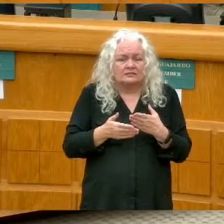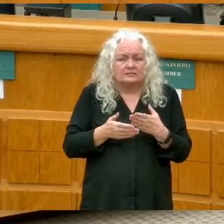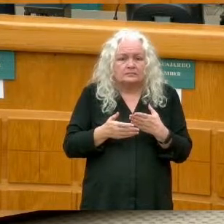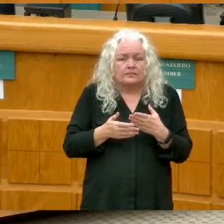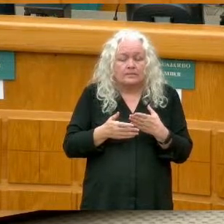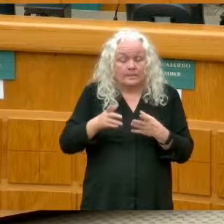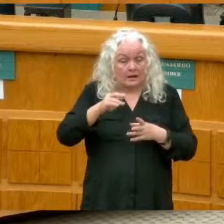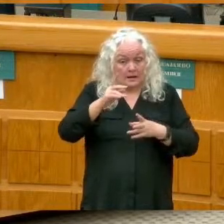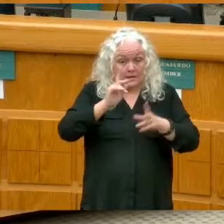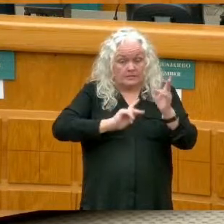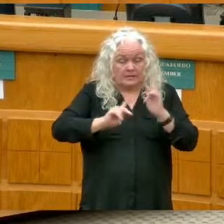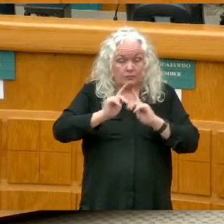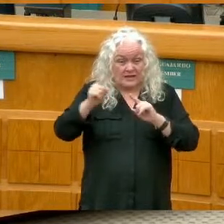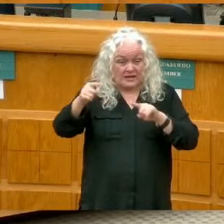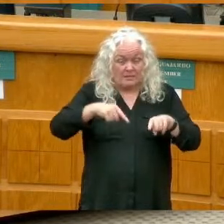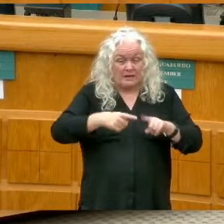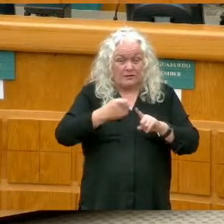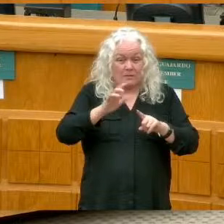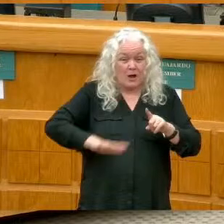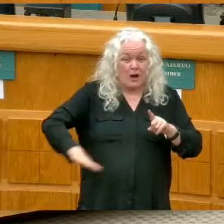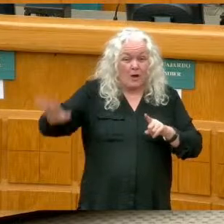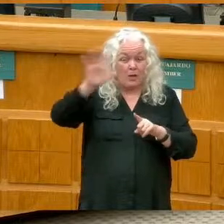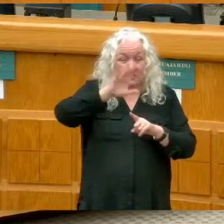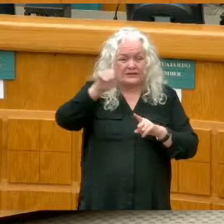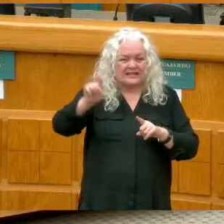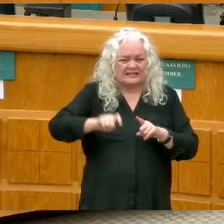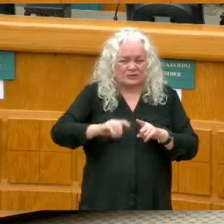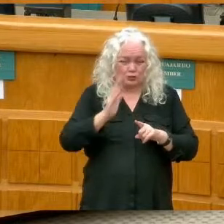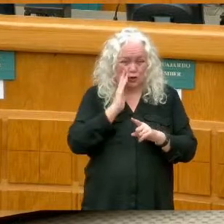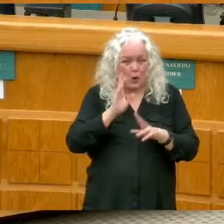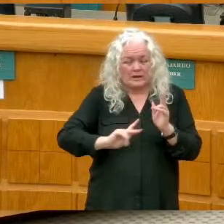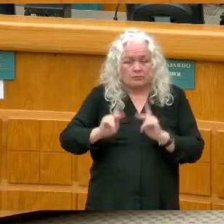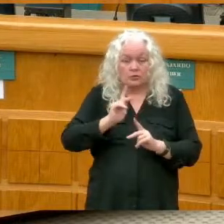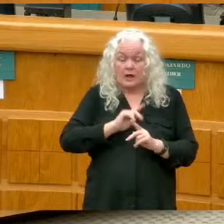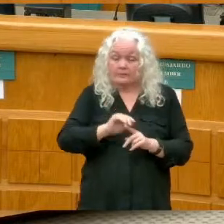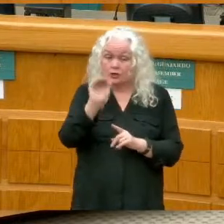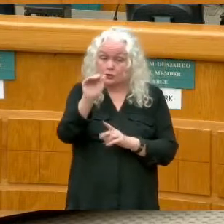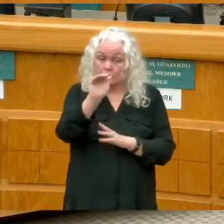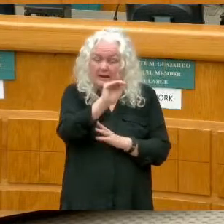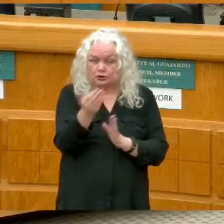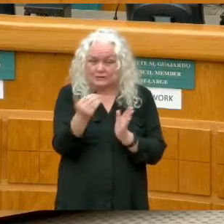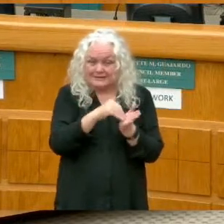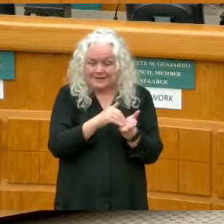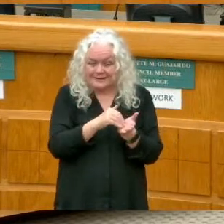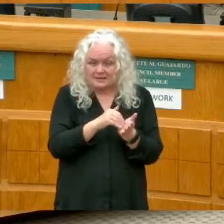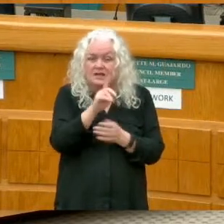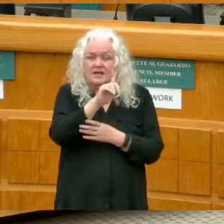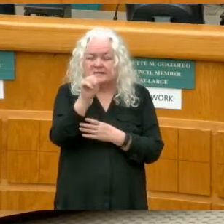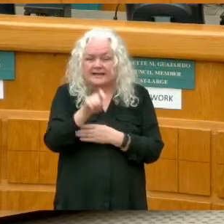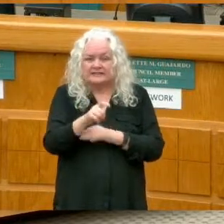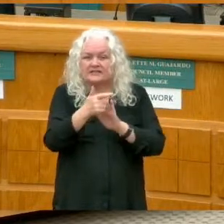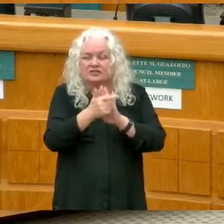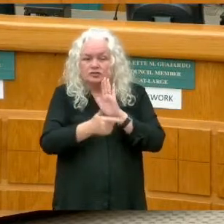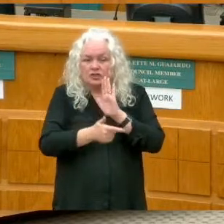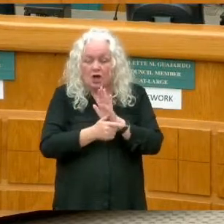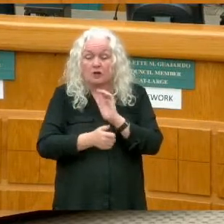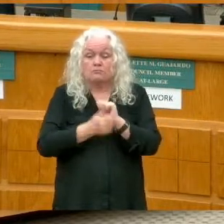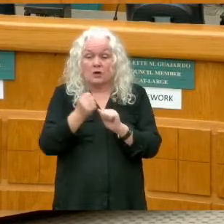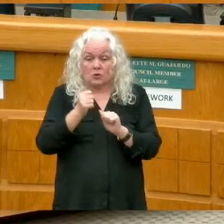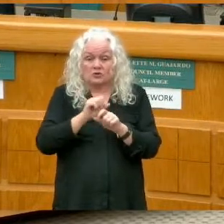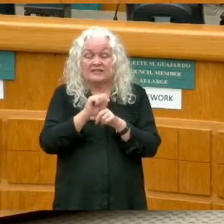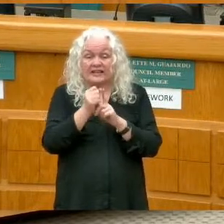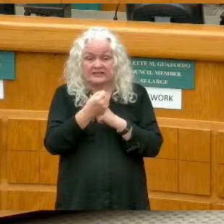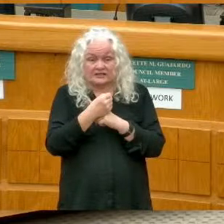And for those of you that are coming from around Texas or know people, I'm going to remind you again, Texas logged the most